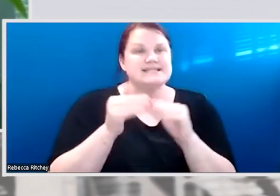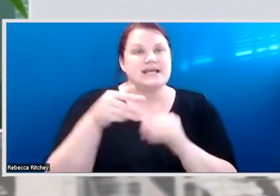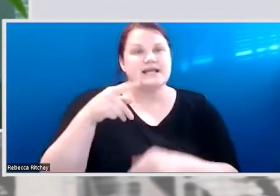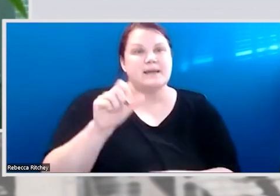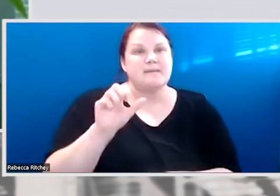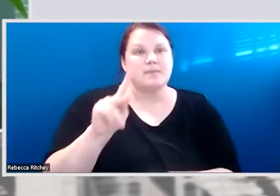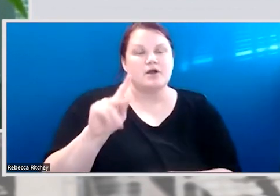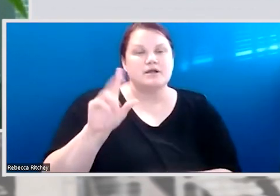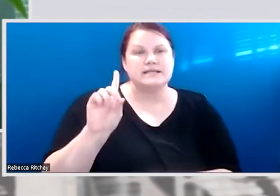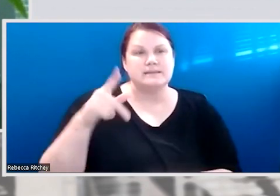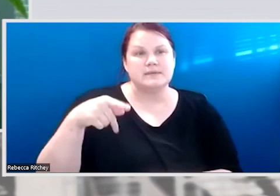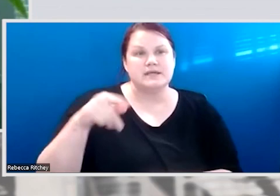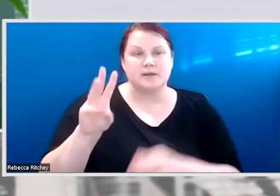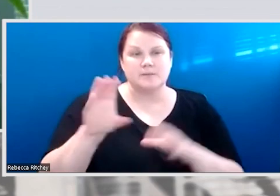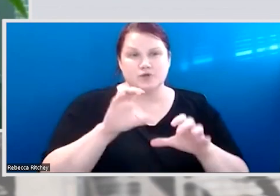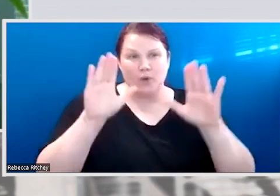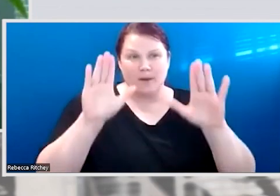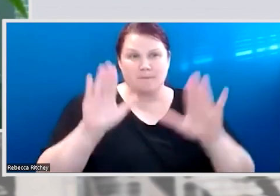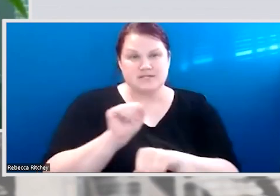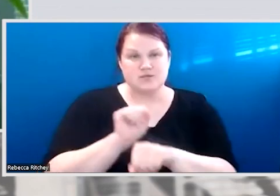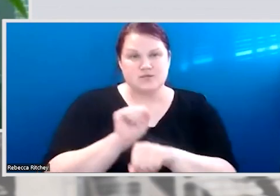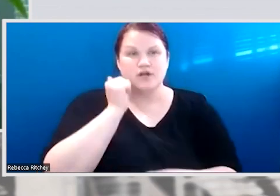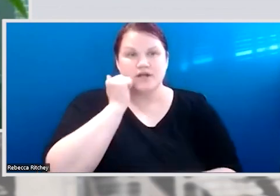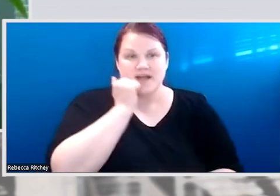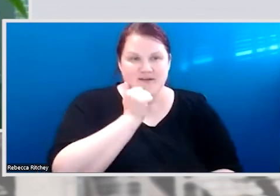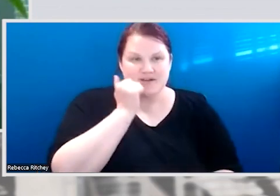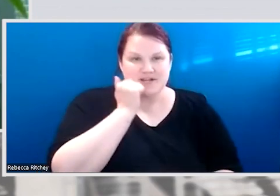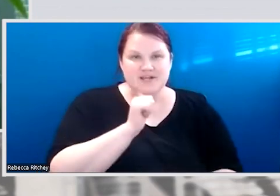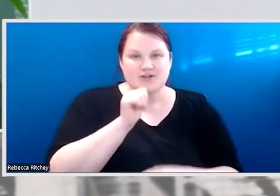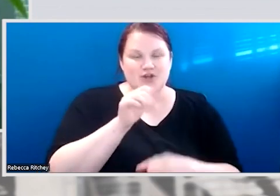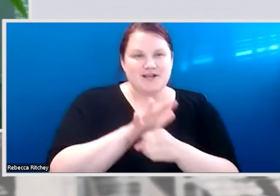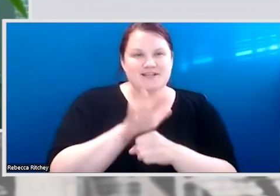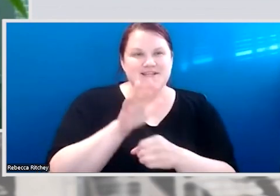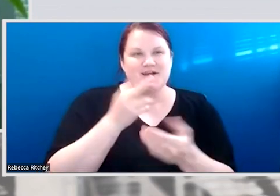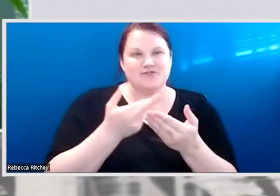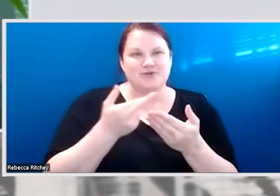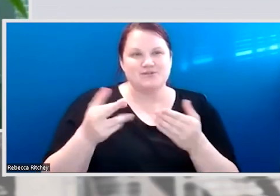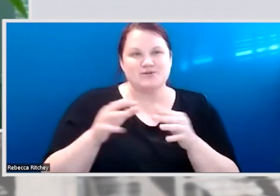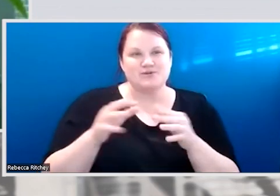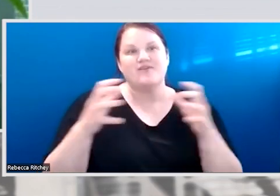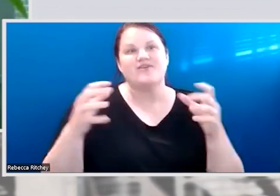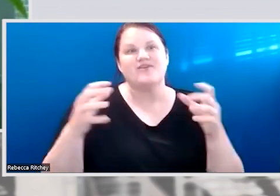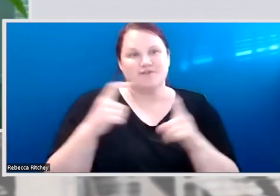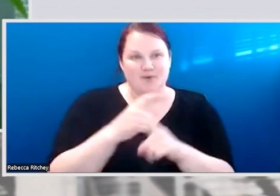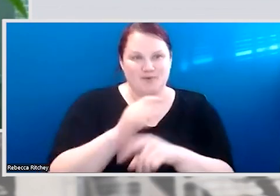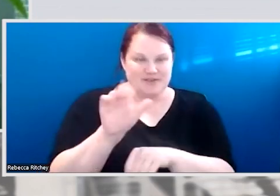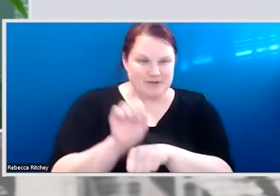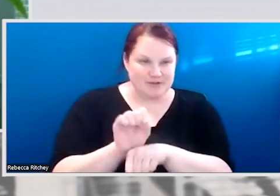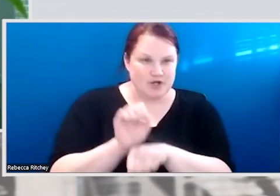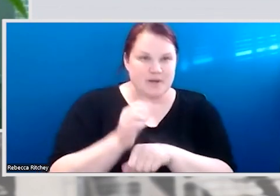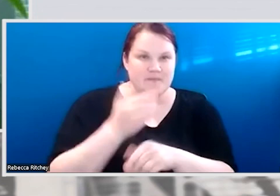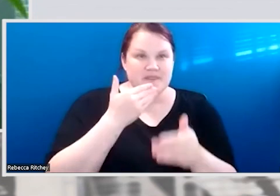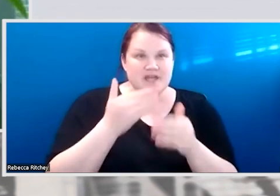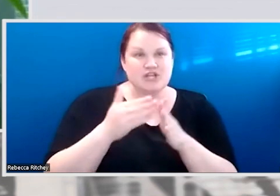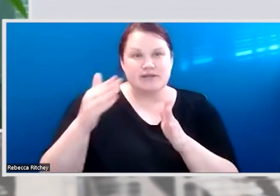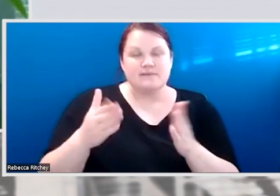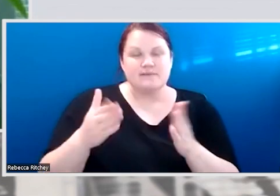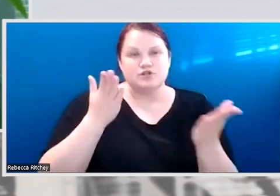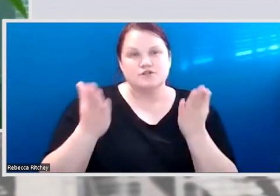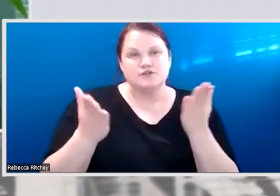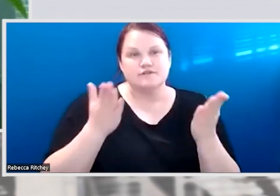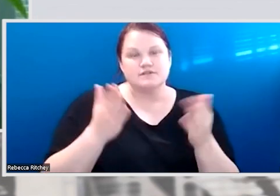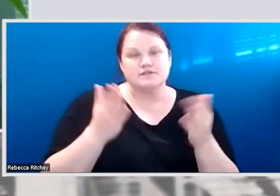DPW do amazing work every single day with not enough resources and a lot of complications in their job. I want to say thank you to Neighborhood Services, to